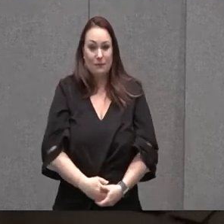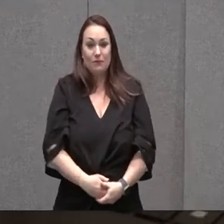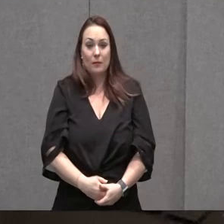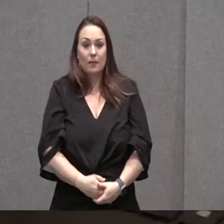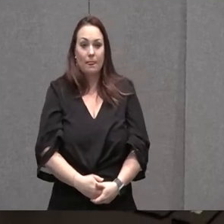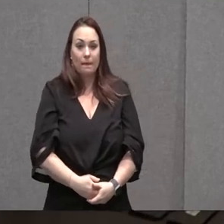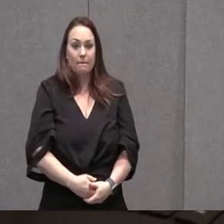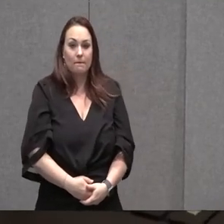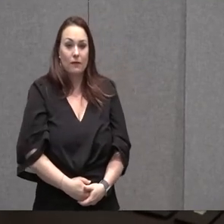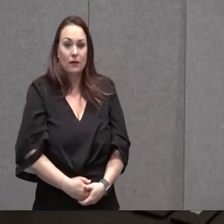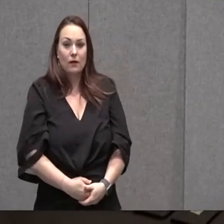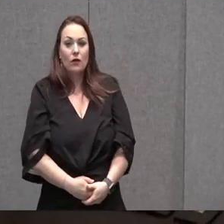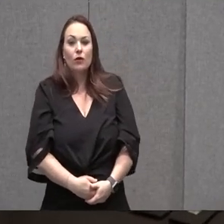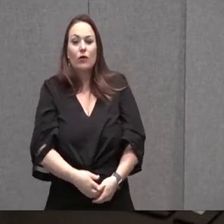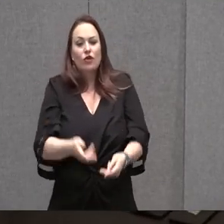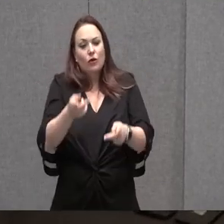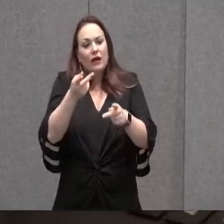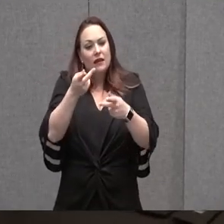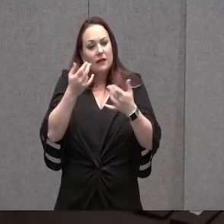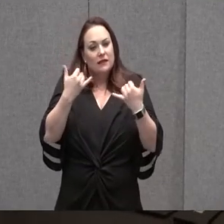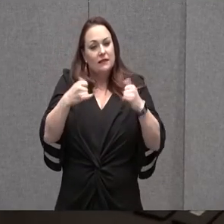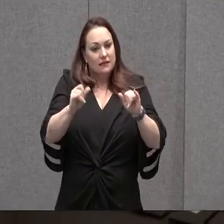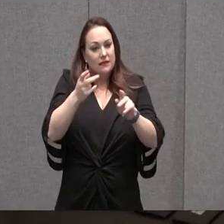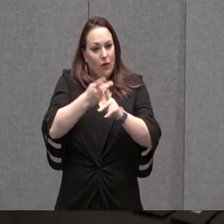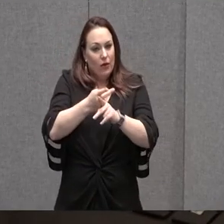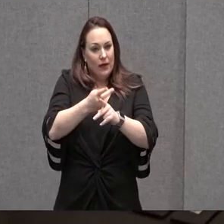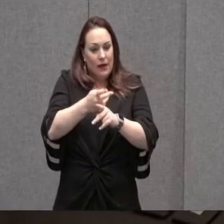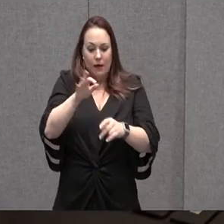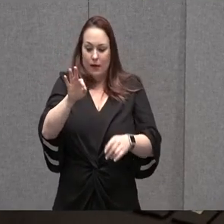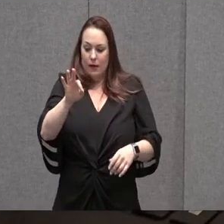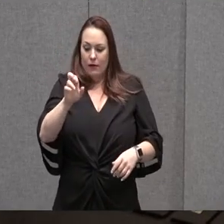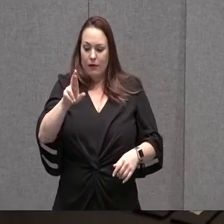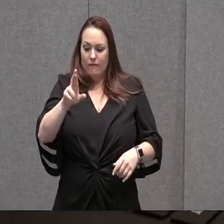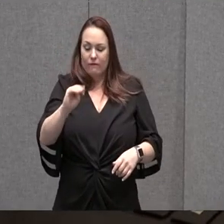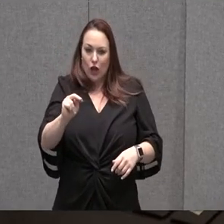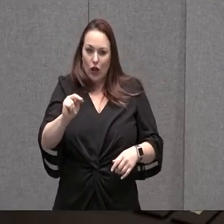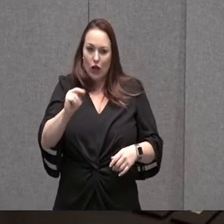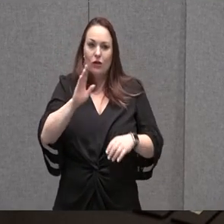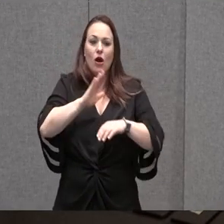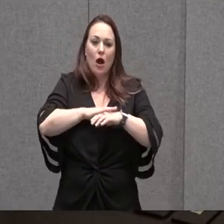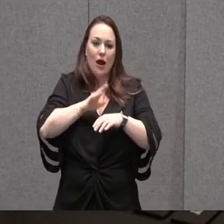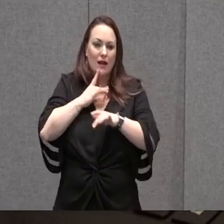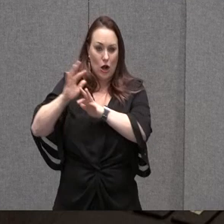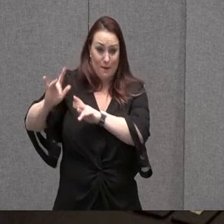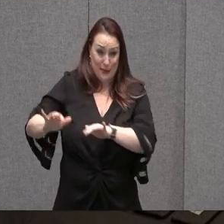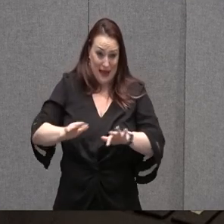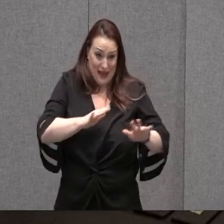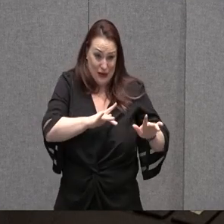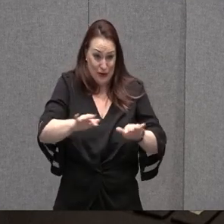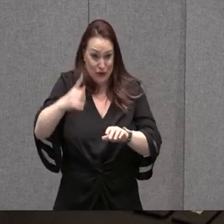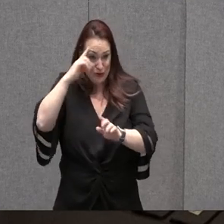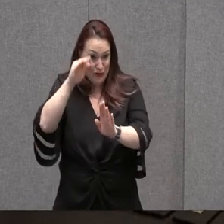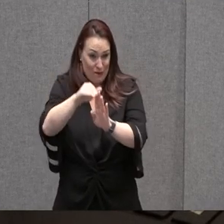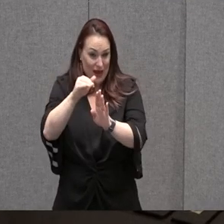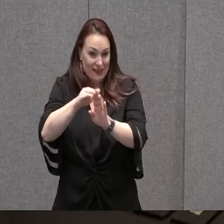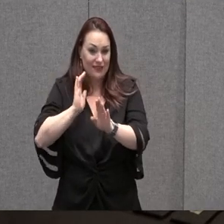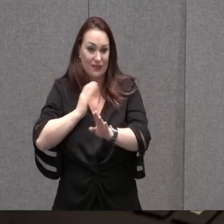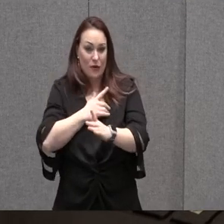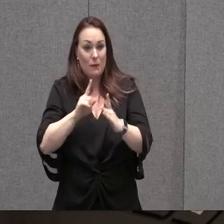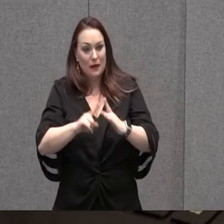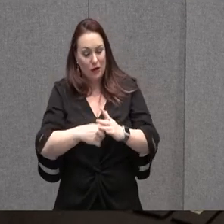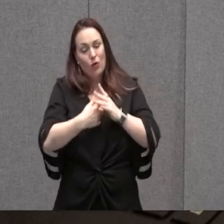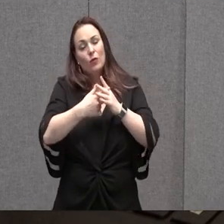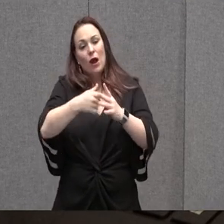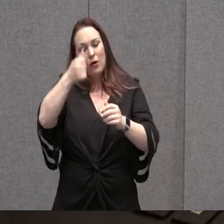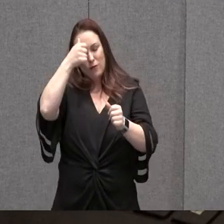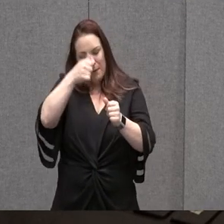We still keep a little fern on the piano to remind us of our small beginnings. Every time we water it, we're reminded not to give up